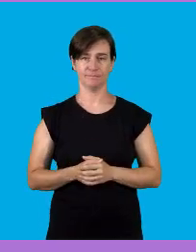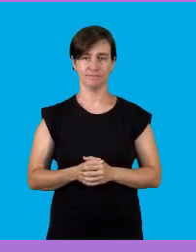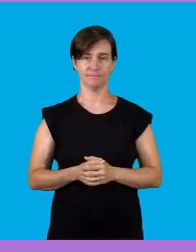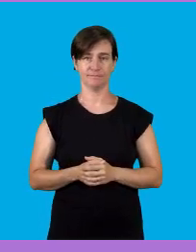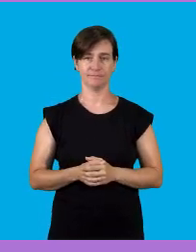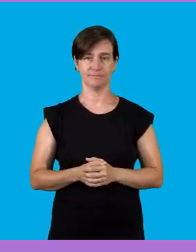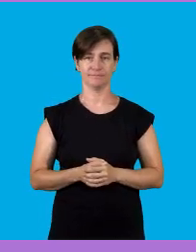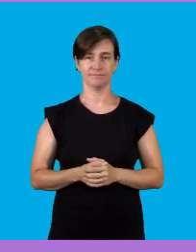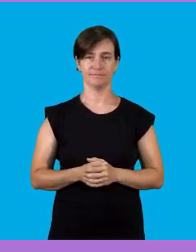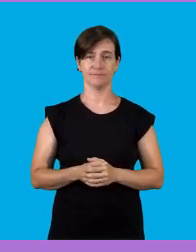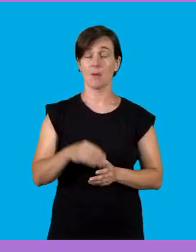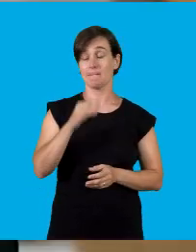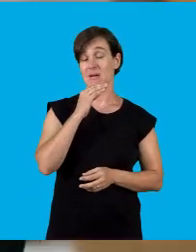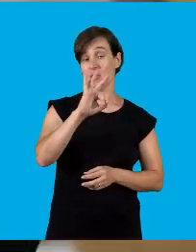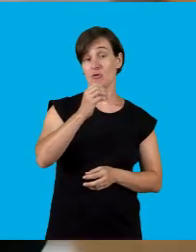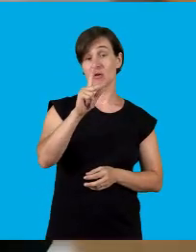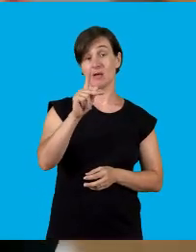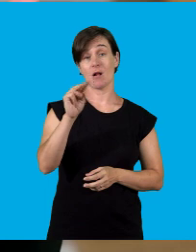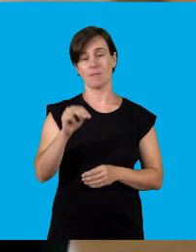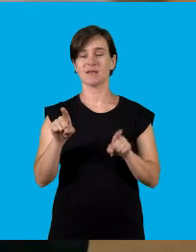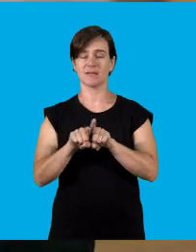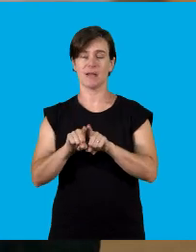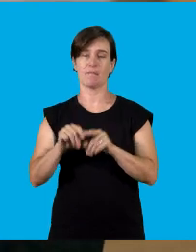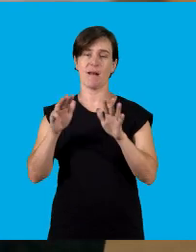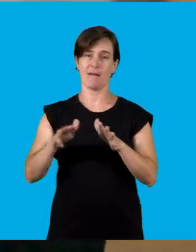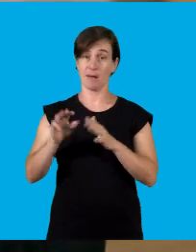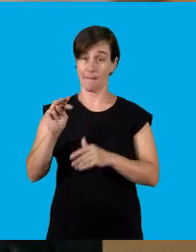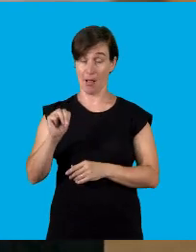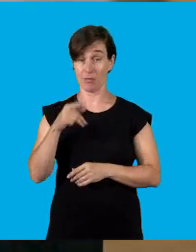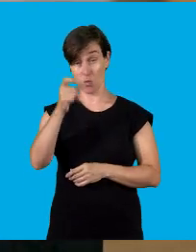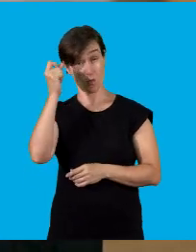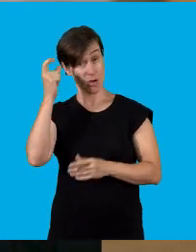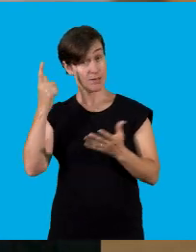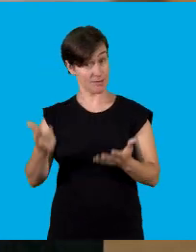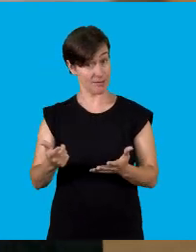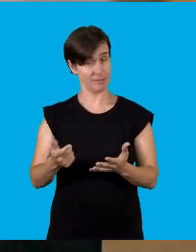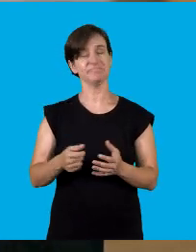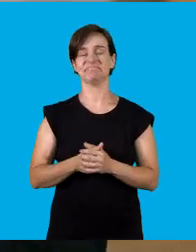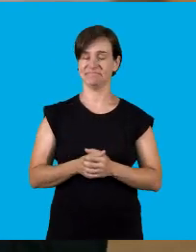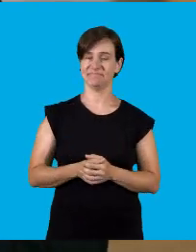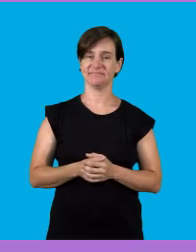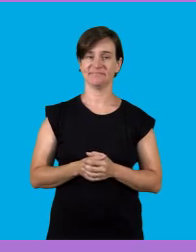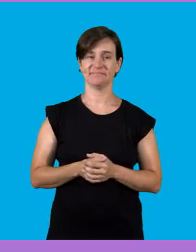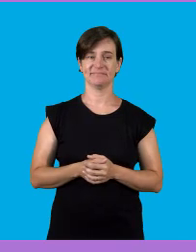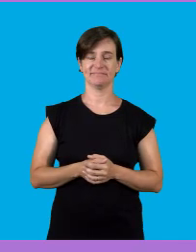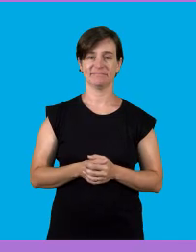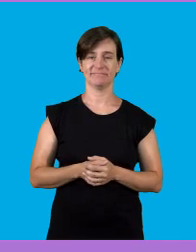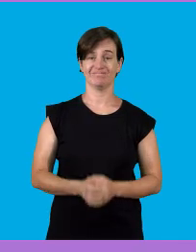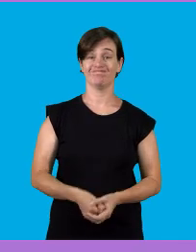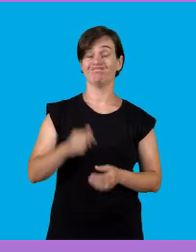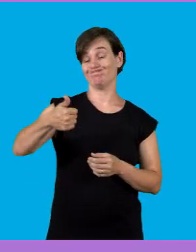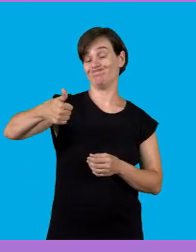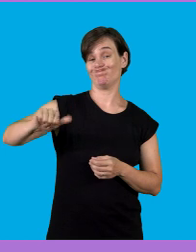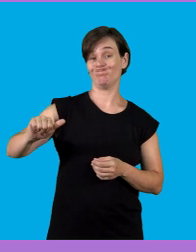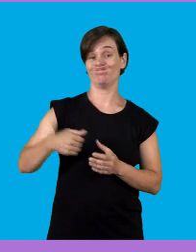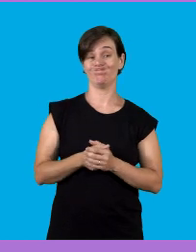in this case, we can say that 30 kilometers equals 19 miles. Guys, are we clear? There we go. Let's look at another